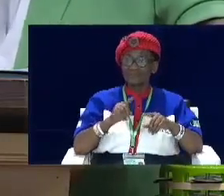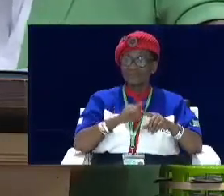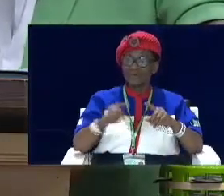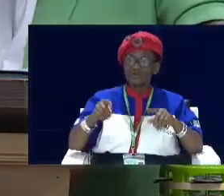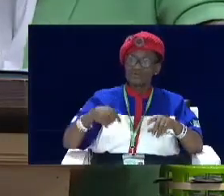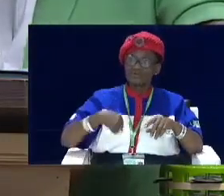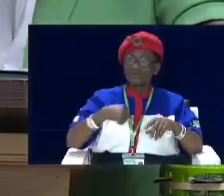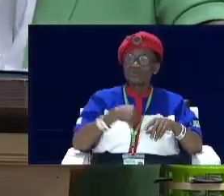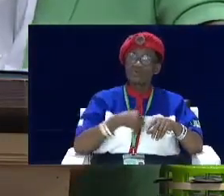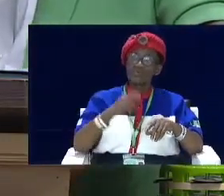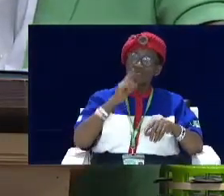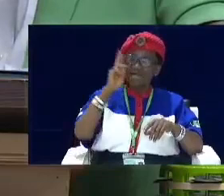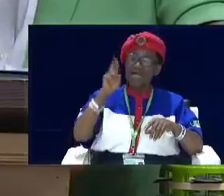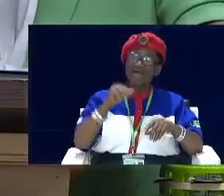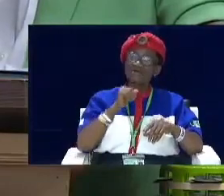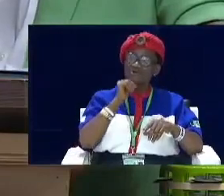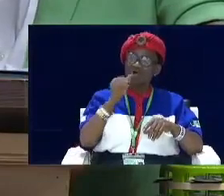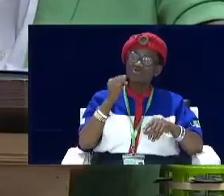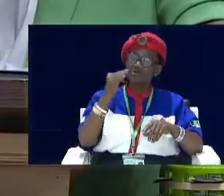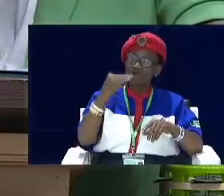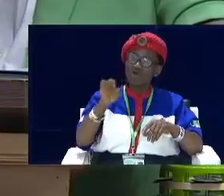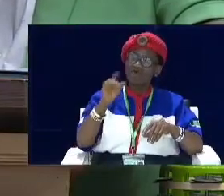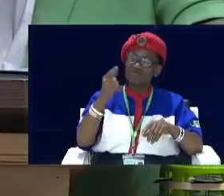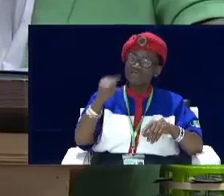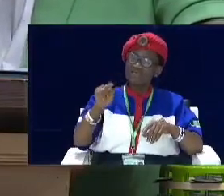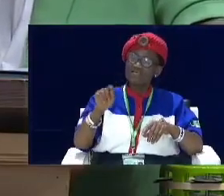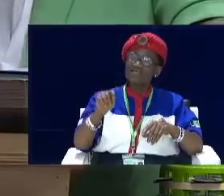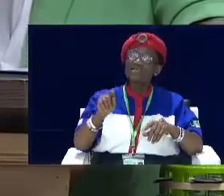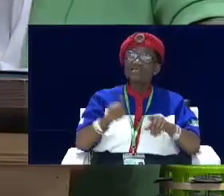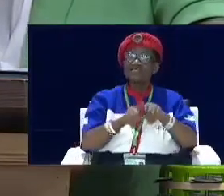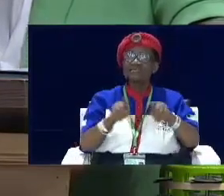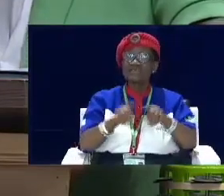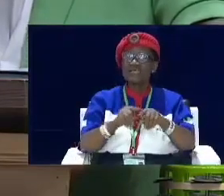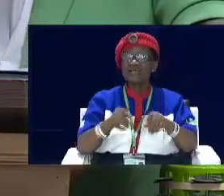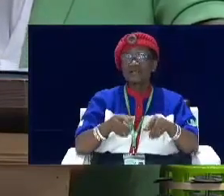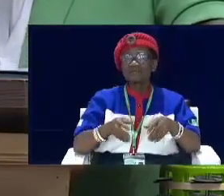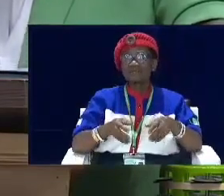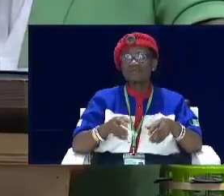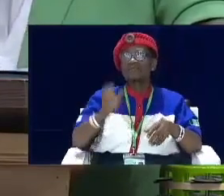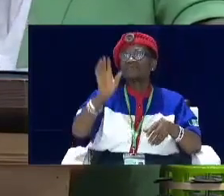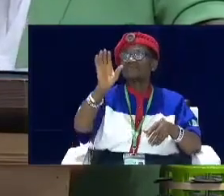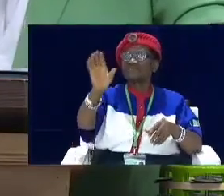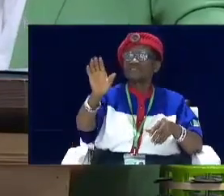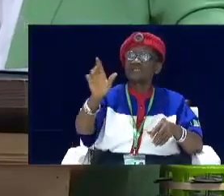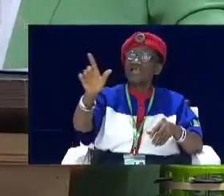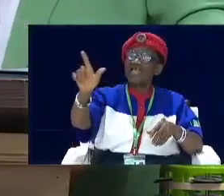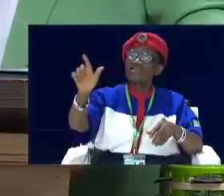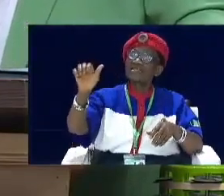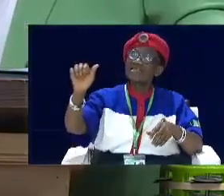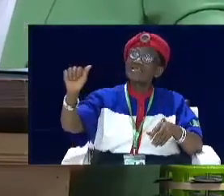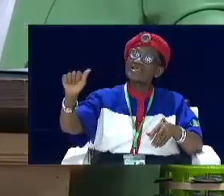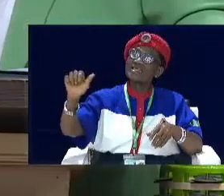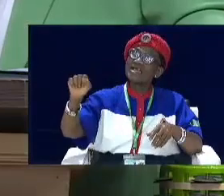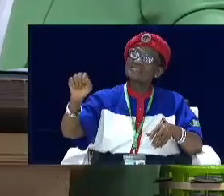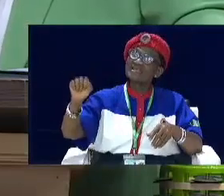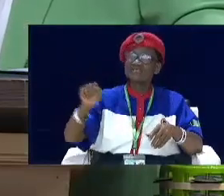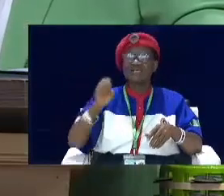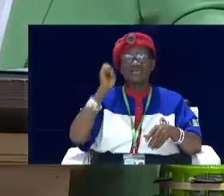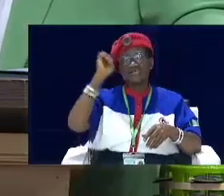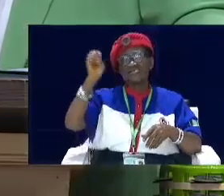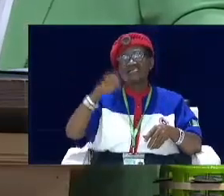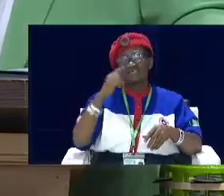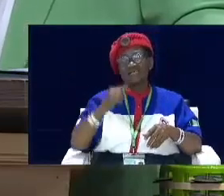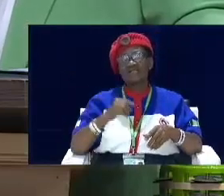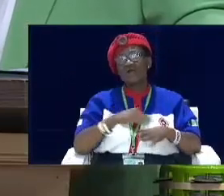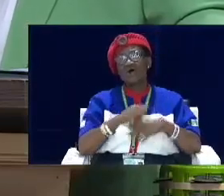not of the same class. Sugbon o a o si ni iro kan na yi se iro. He said all of us came here on